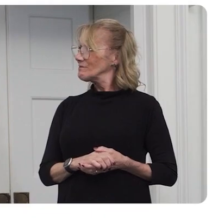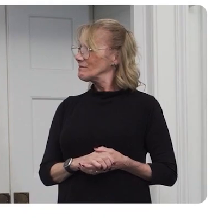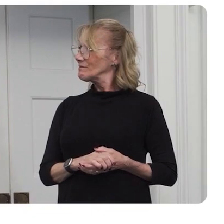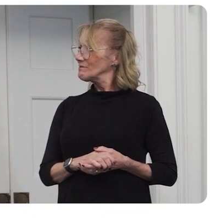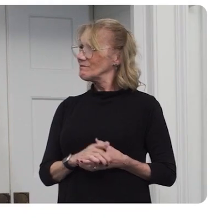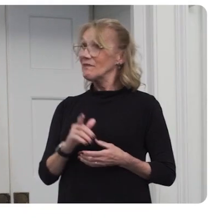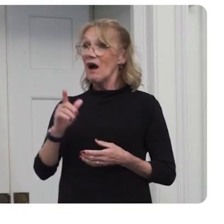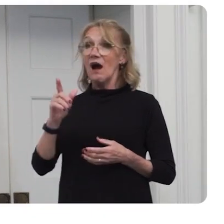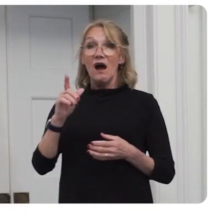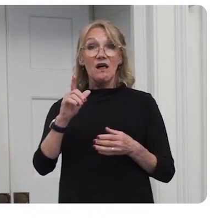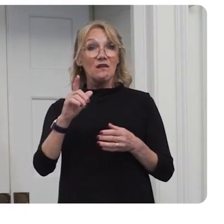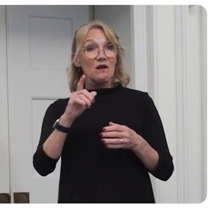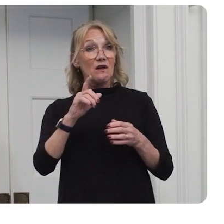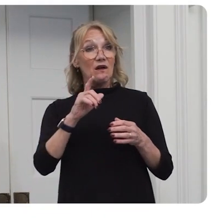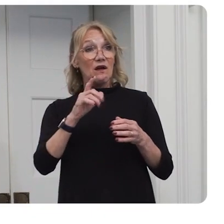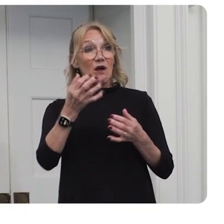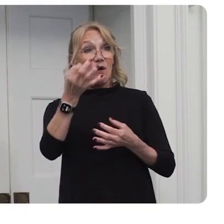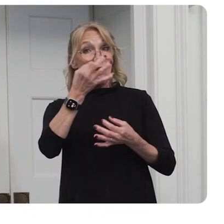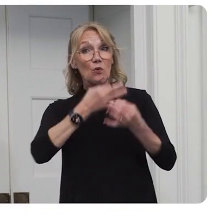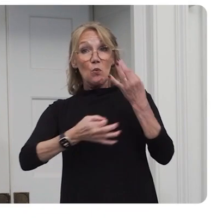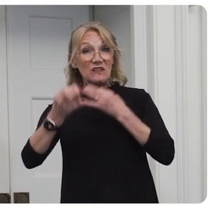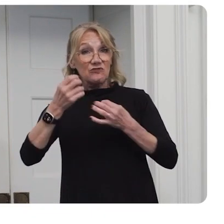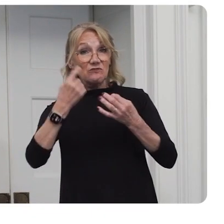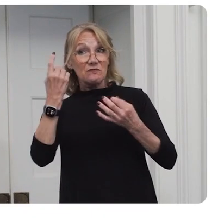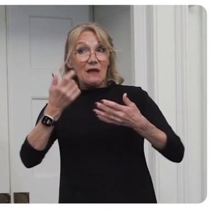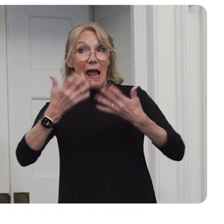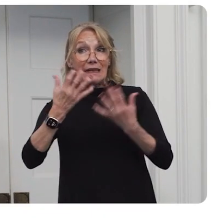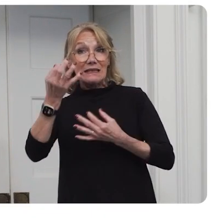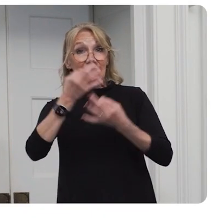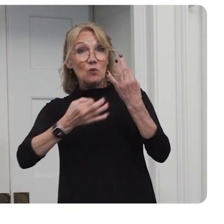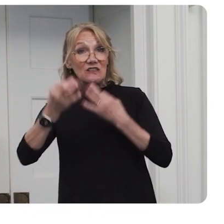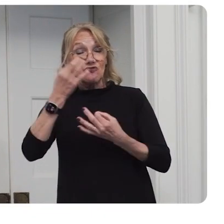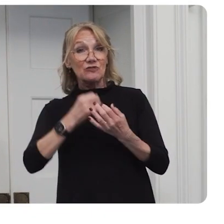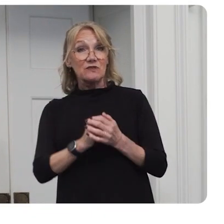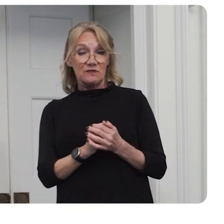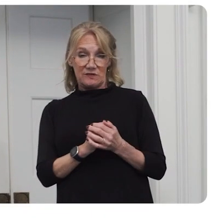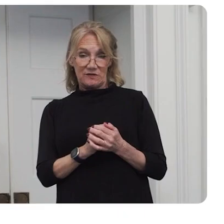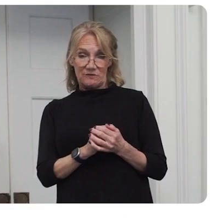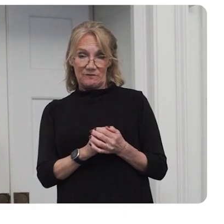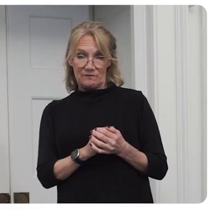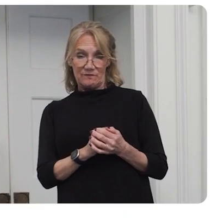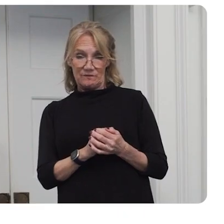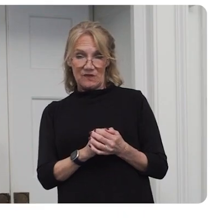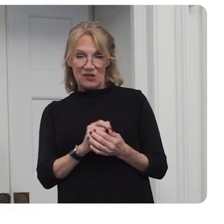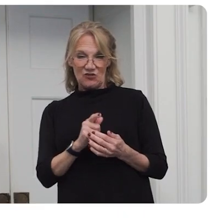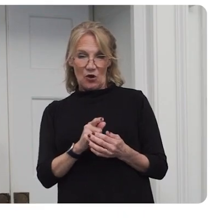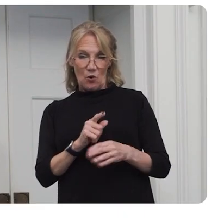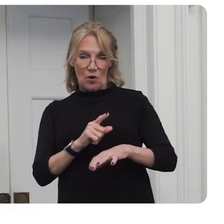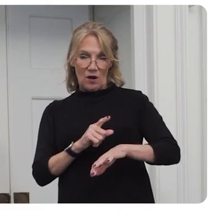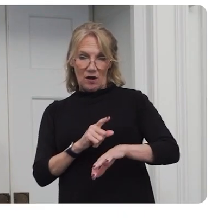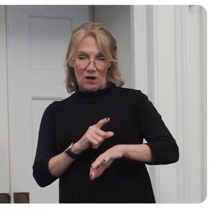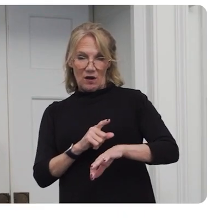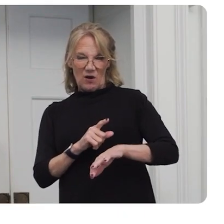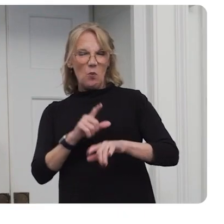I think we'll come to audience questions now, and I know that we're at the time we said we would be for finishing